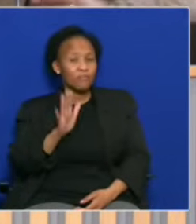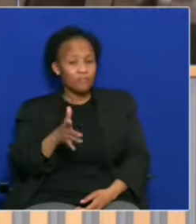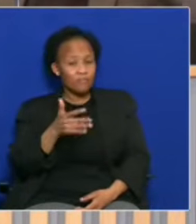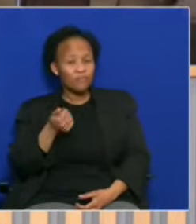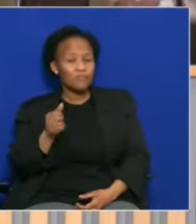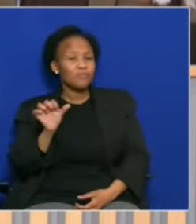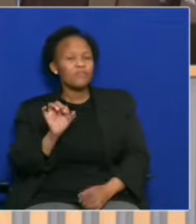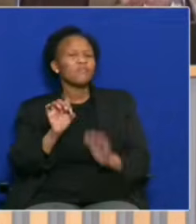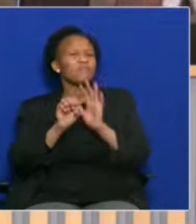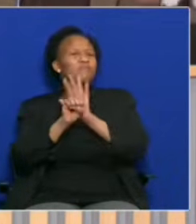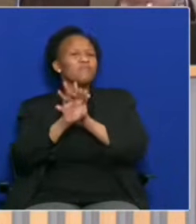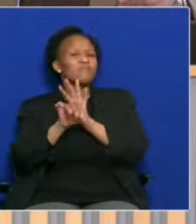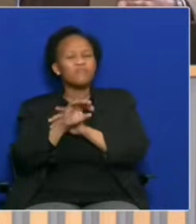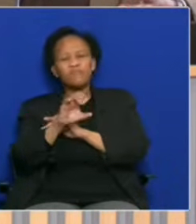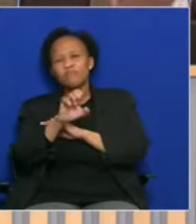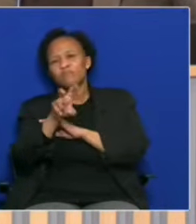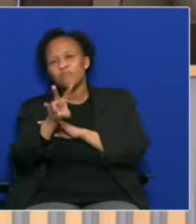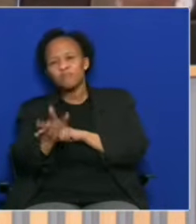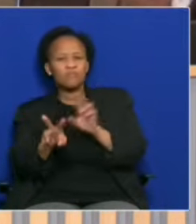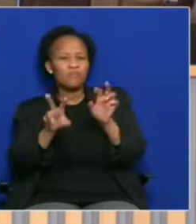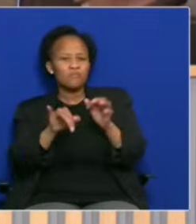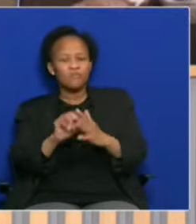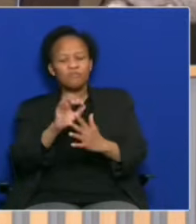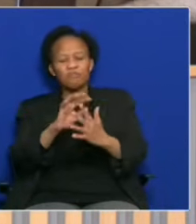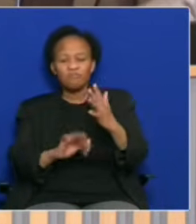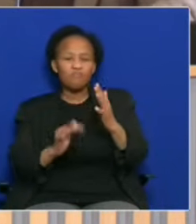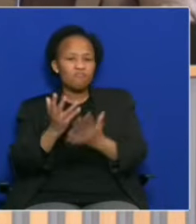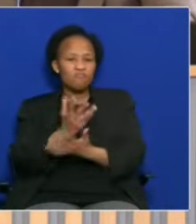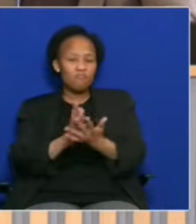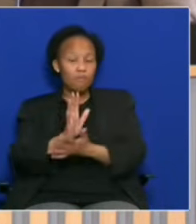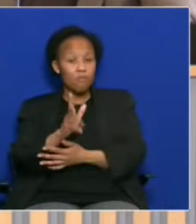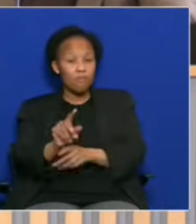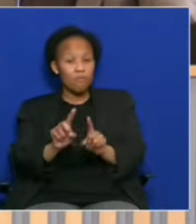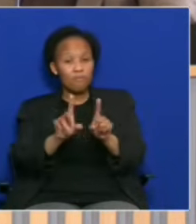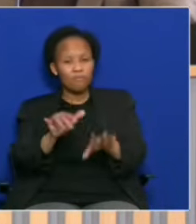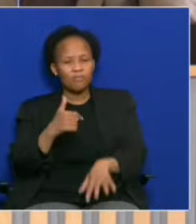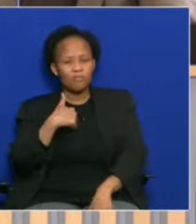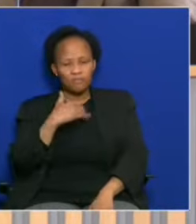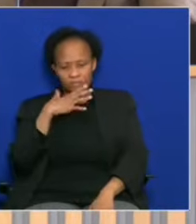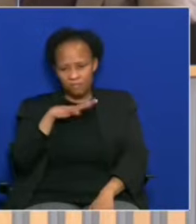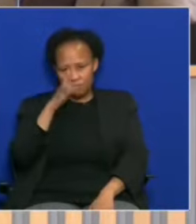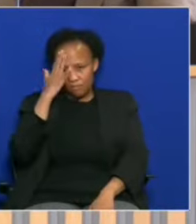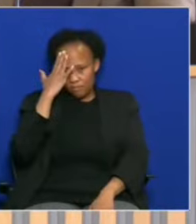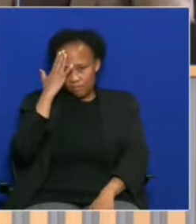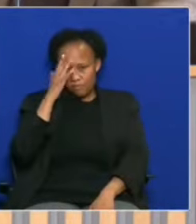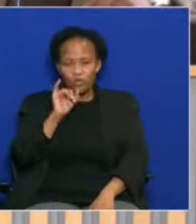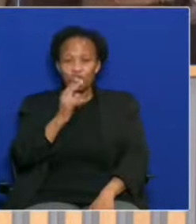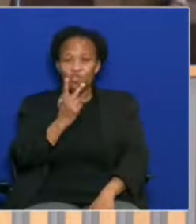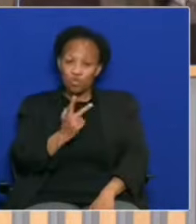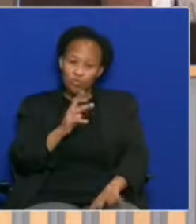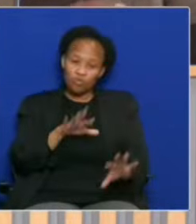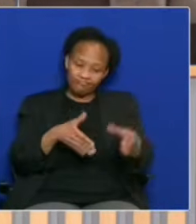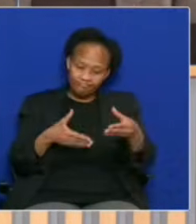needed to understand the two documents and what the complaint was. Thank you, Commissioner.